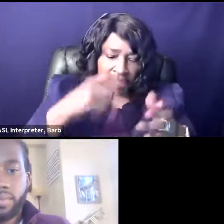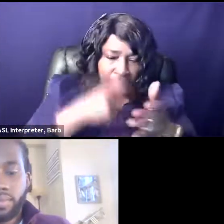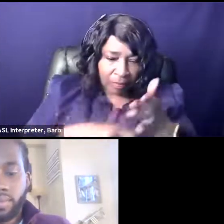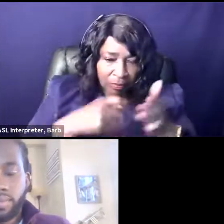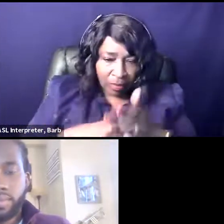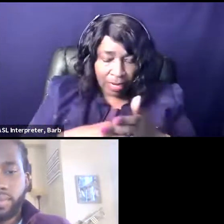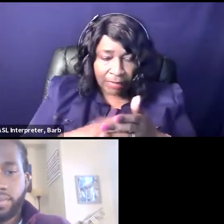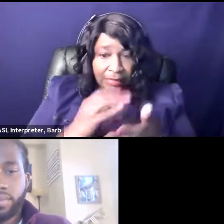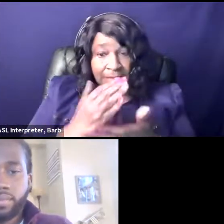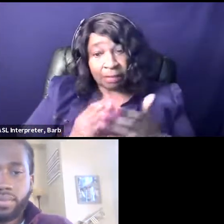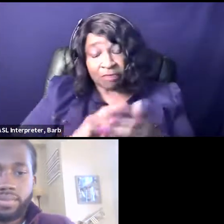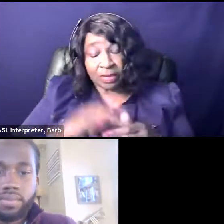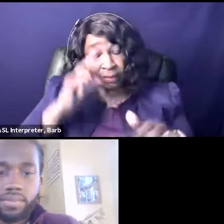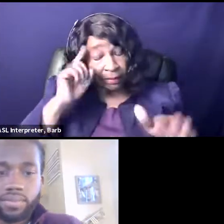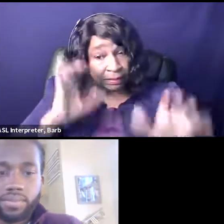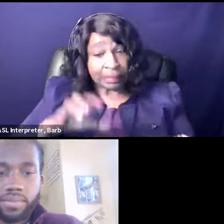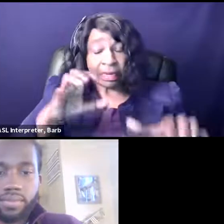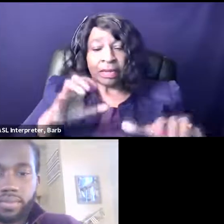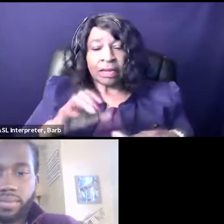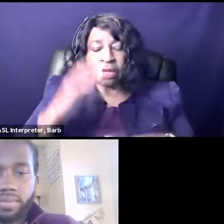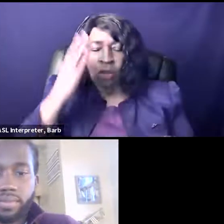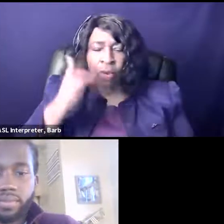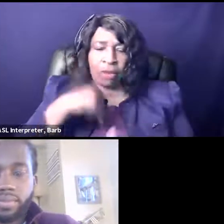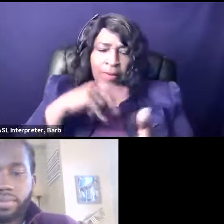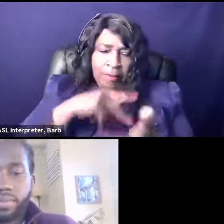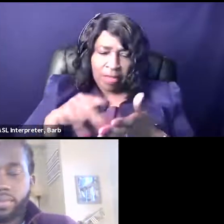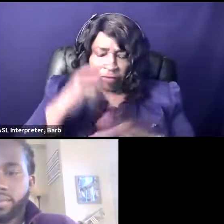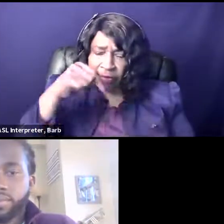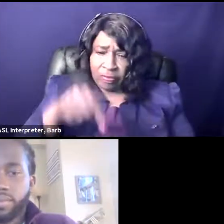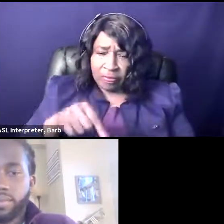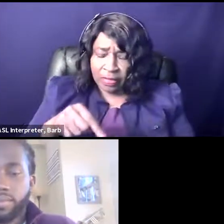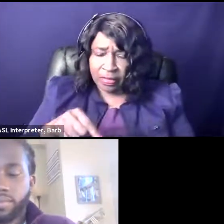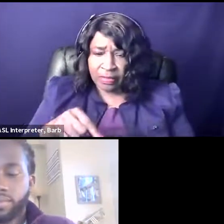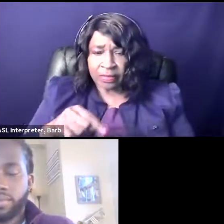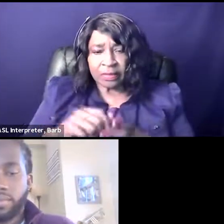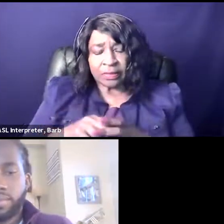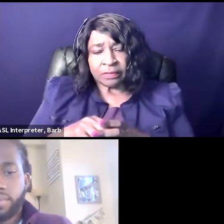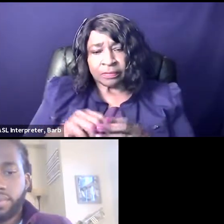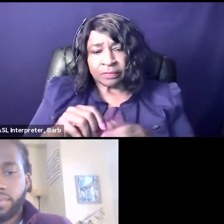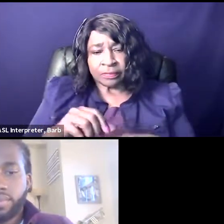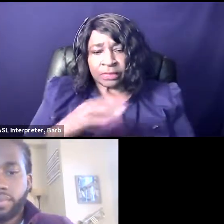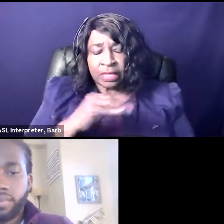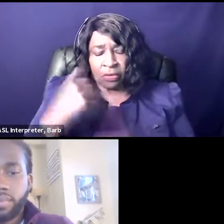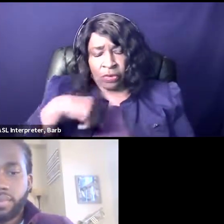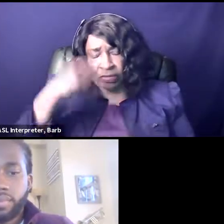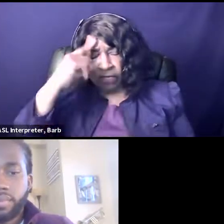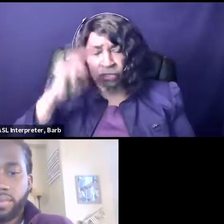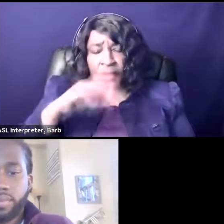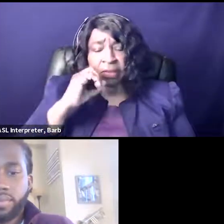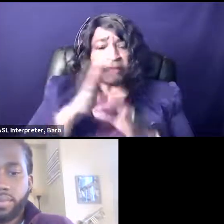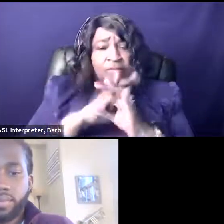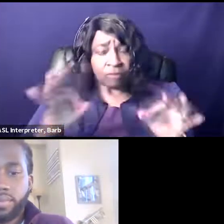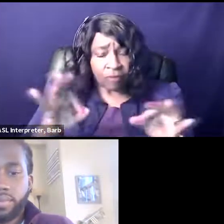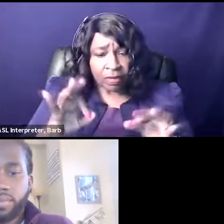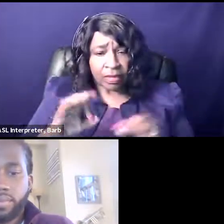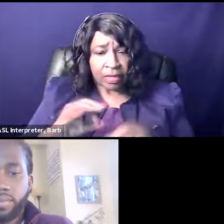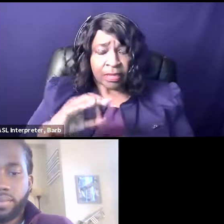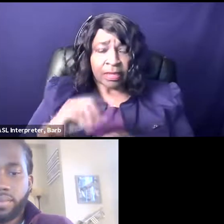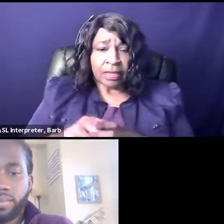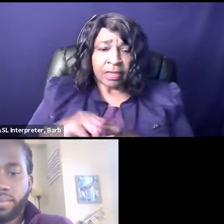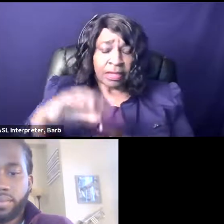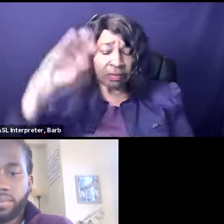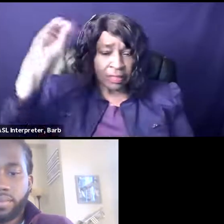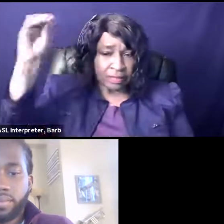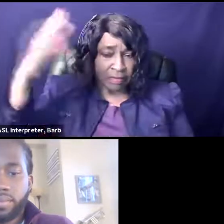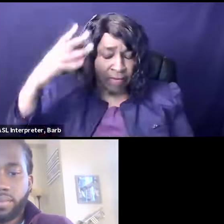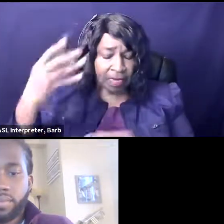shock, and we're like, okay, why are we paying for this thing that some may think should be free? That the sun gives us, that the wind gives